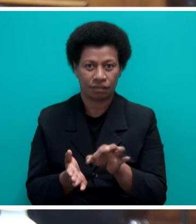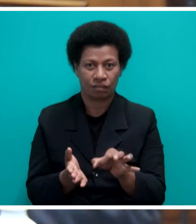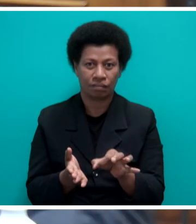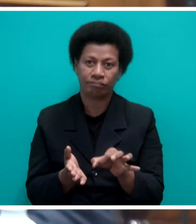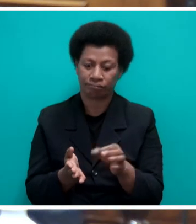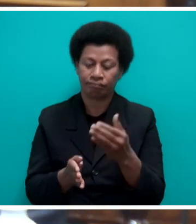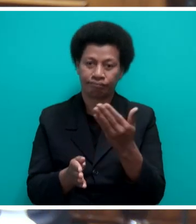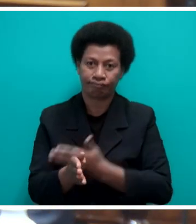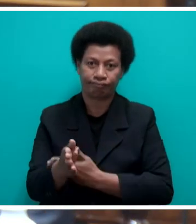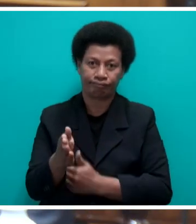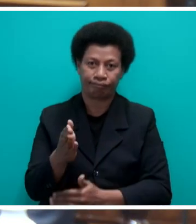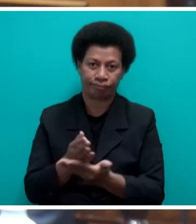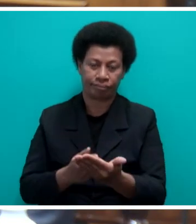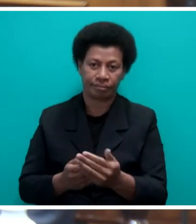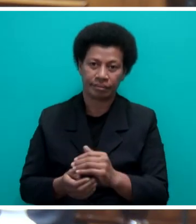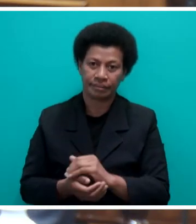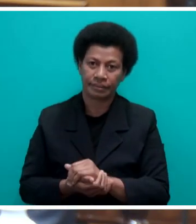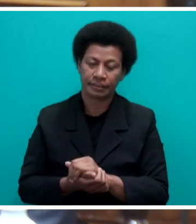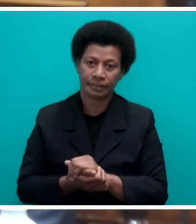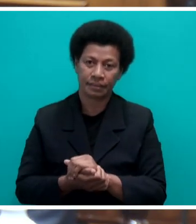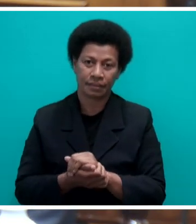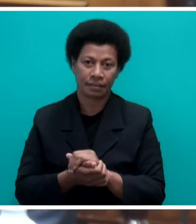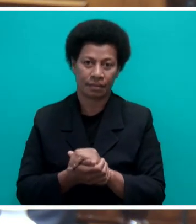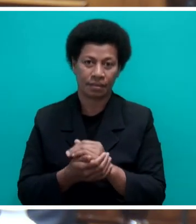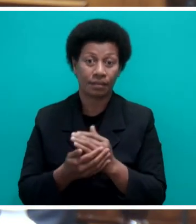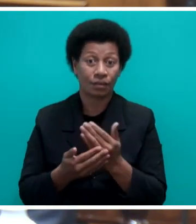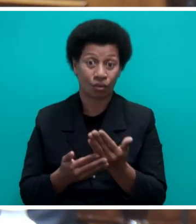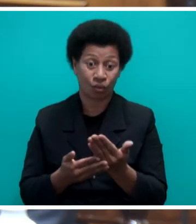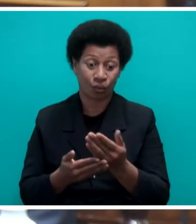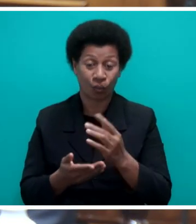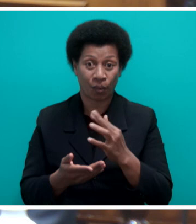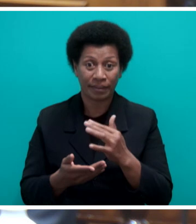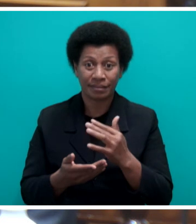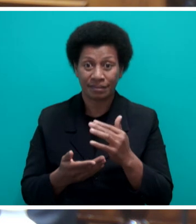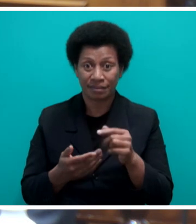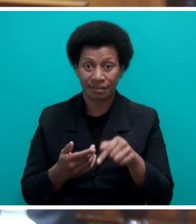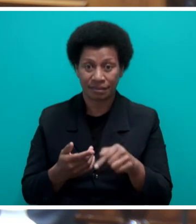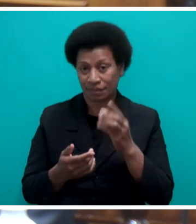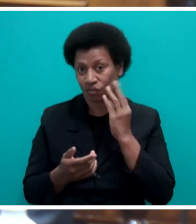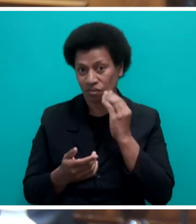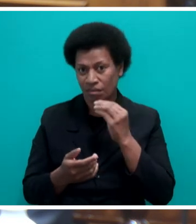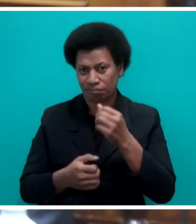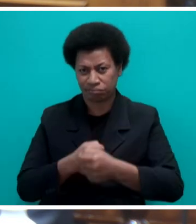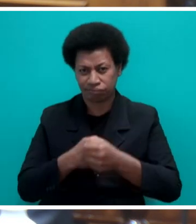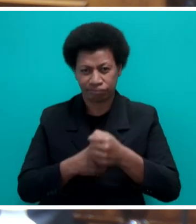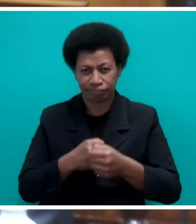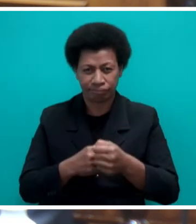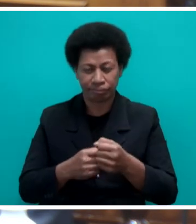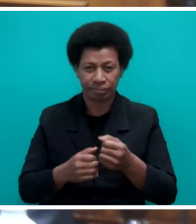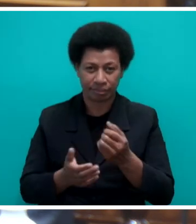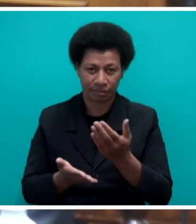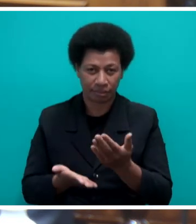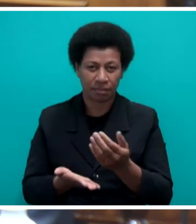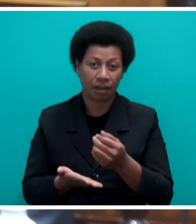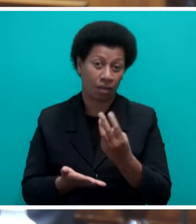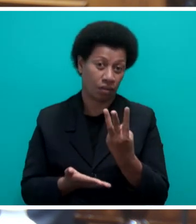As we prepare for the 2024 harvesting season, Madam Speaker, preparations are already in final stages to upgrade our 3,000